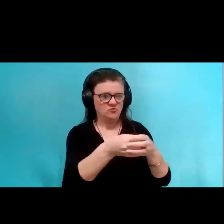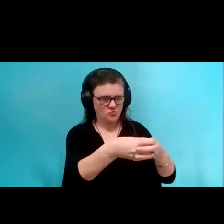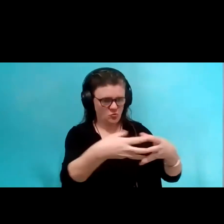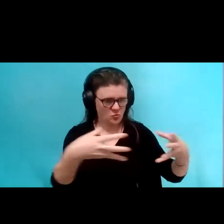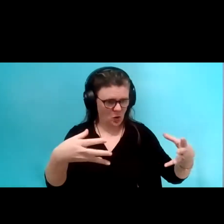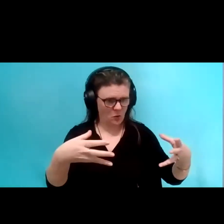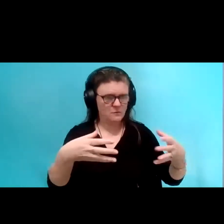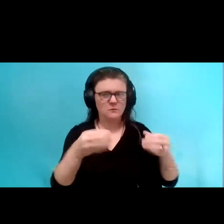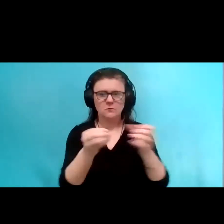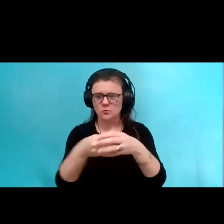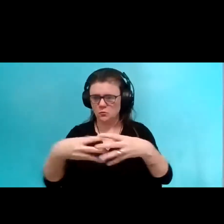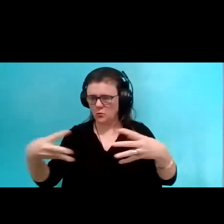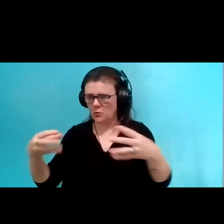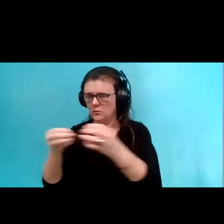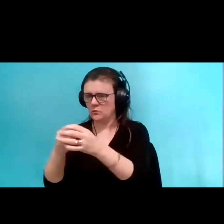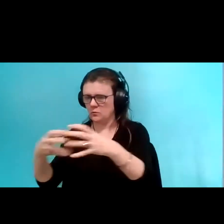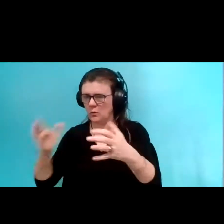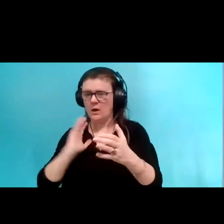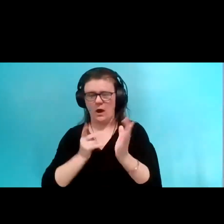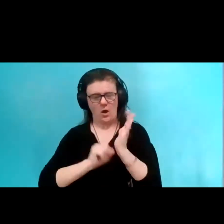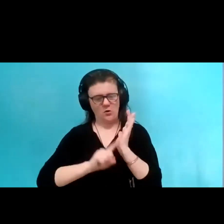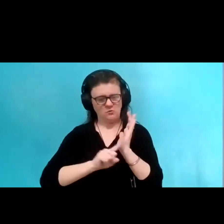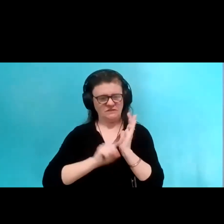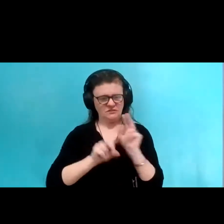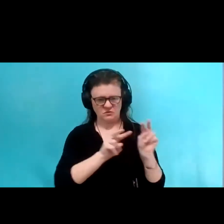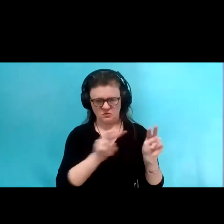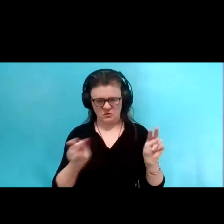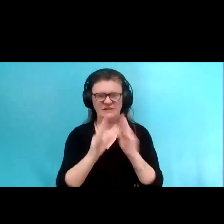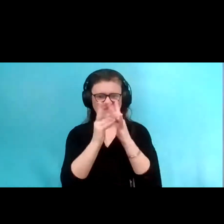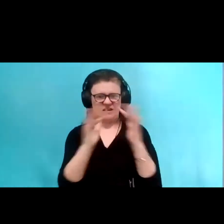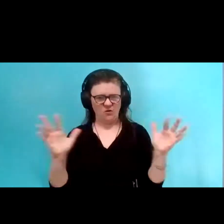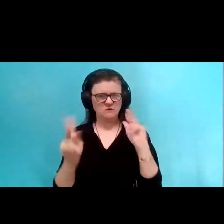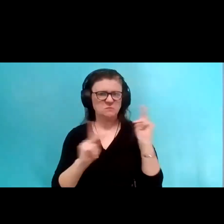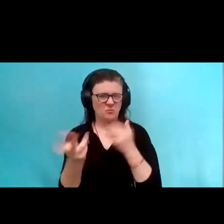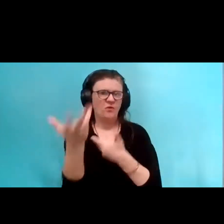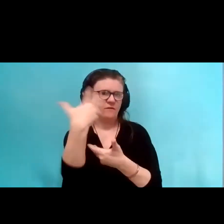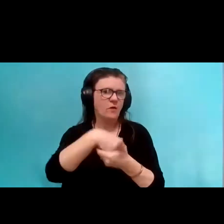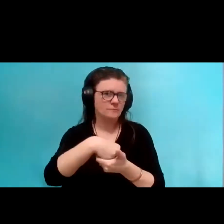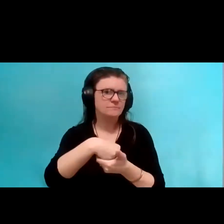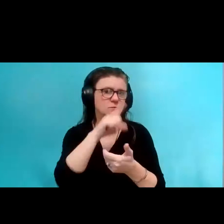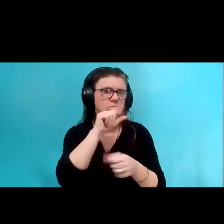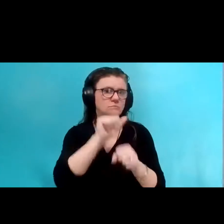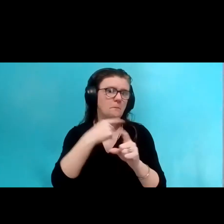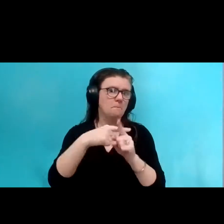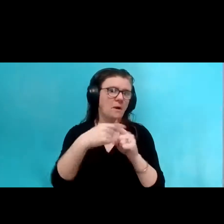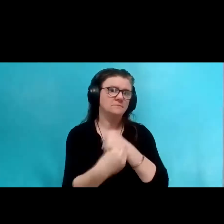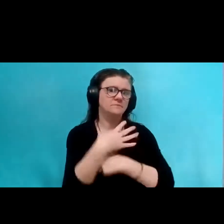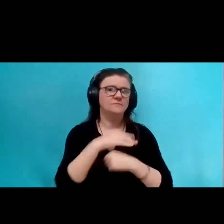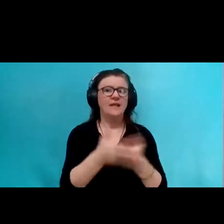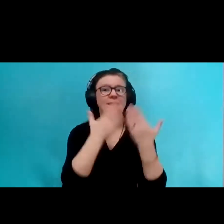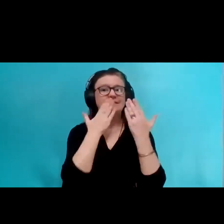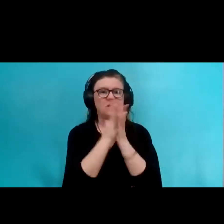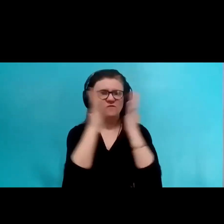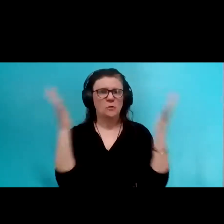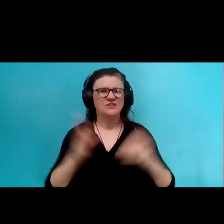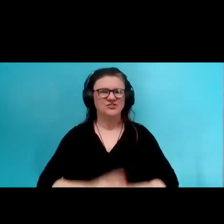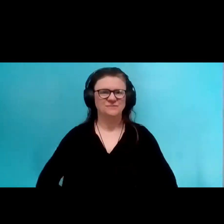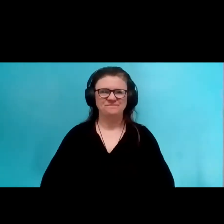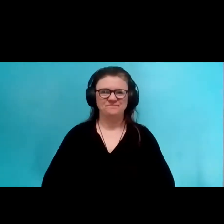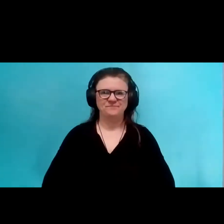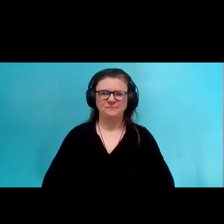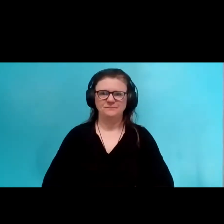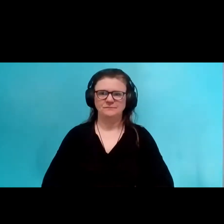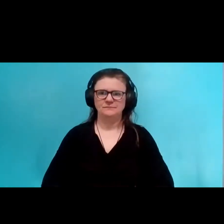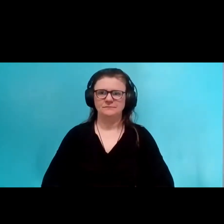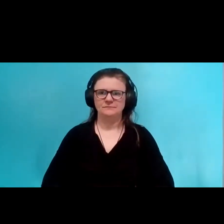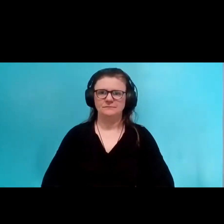researchers, and so on. Really, I think looking at a diverse set of stakeholders that can really contribute to this. Thank you very much.